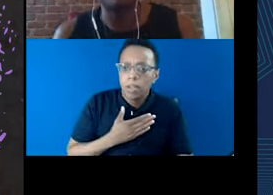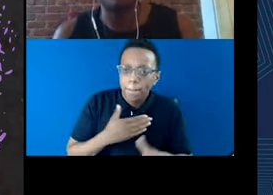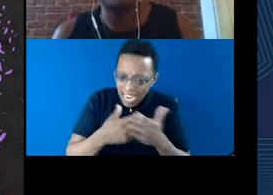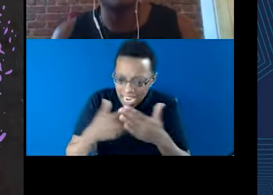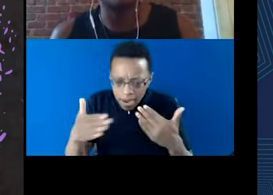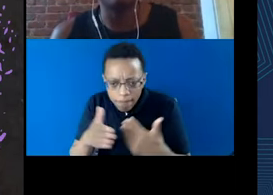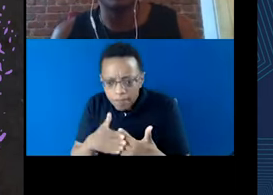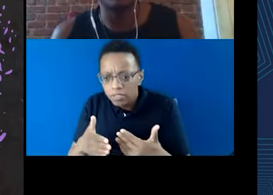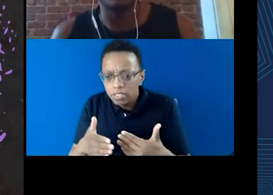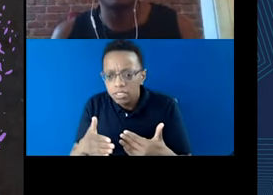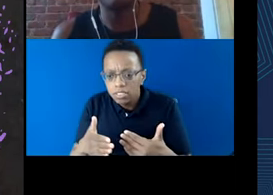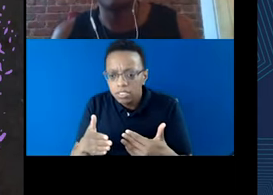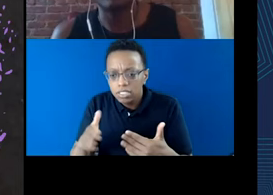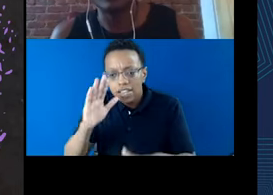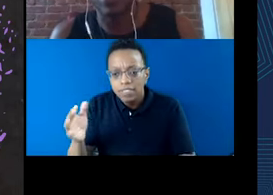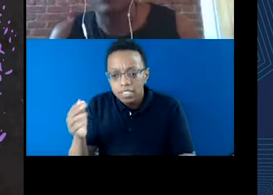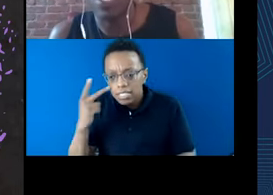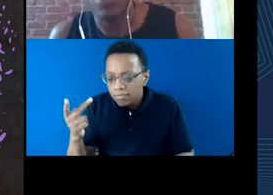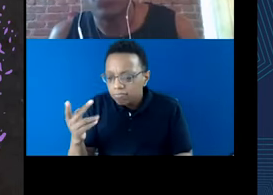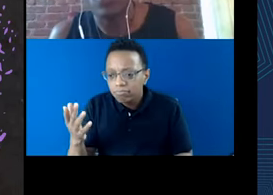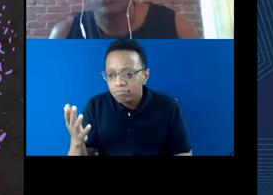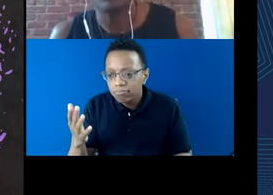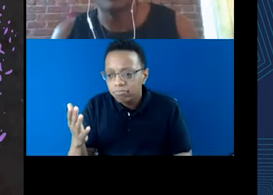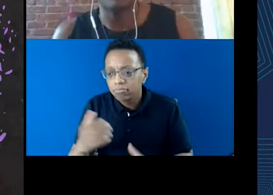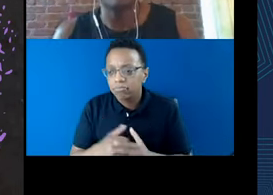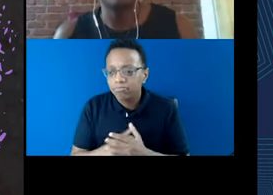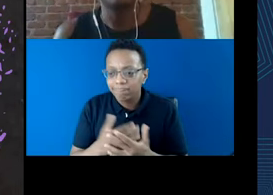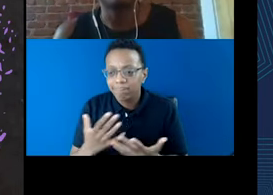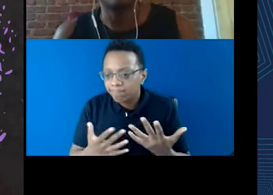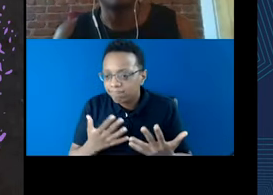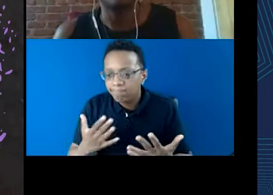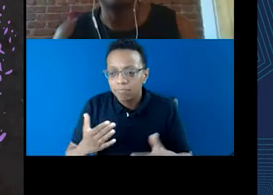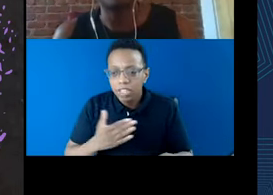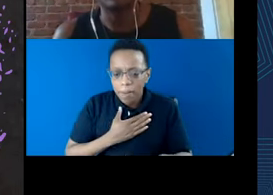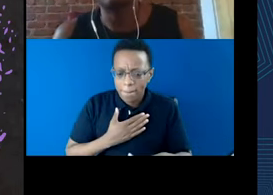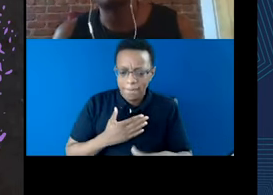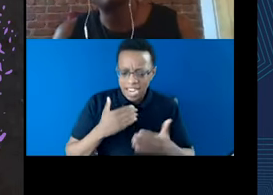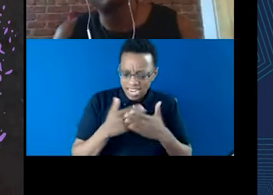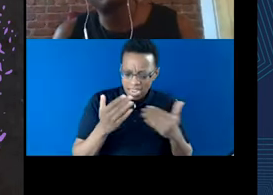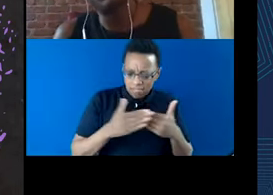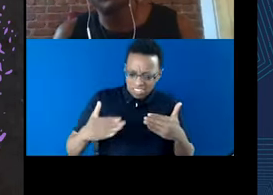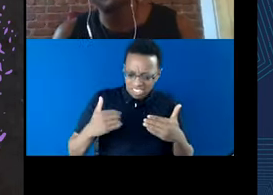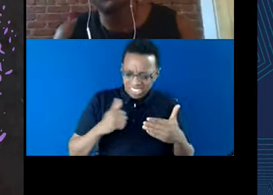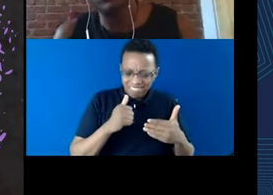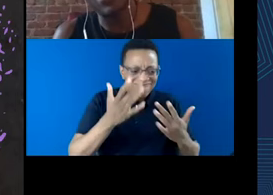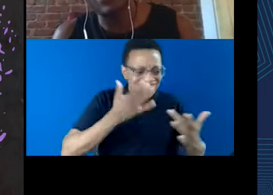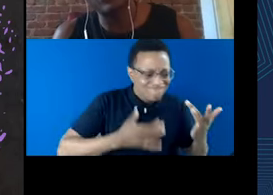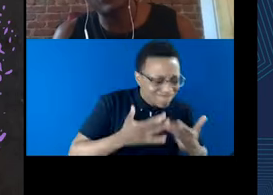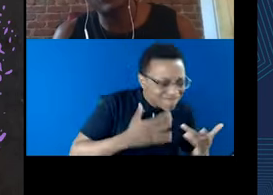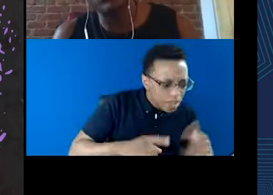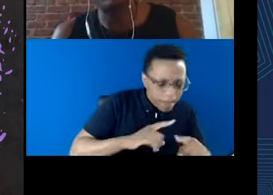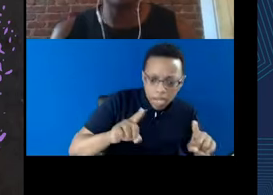to have, the neighborhoods that I lived in never seemed to have enough, why the neighborhoods that I would go to for